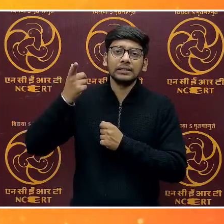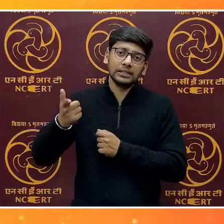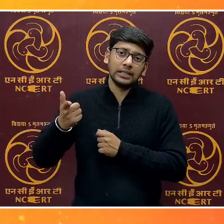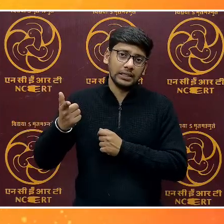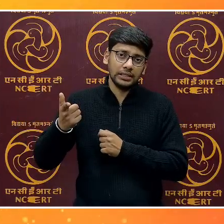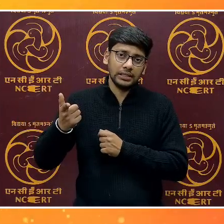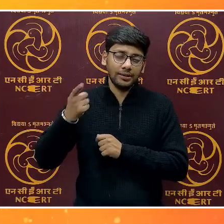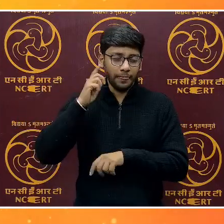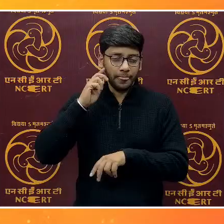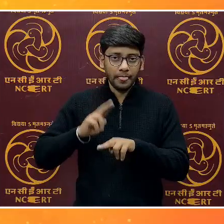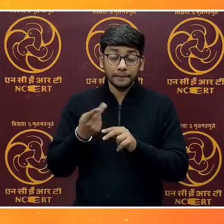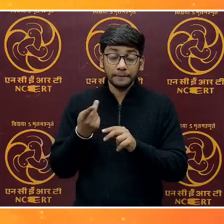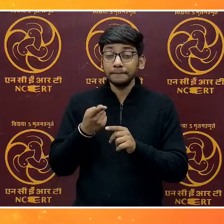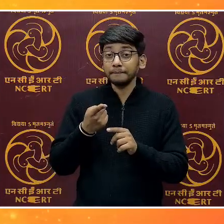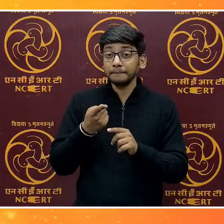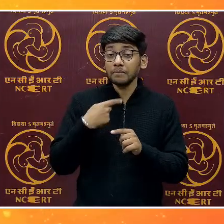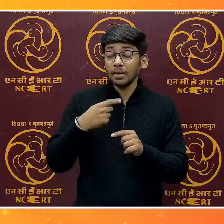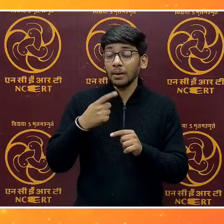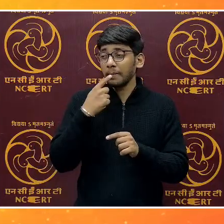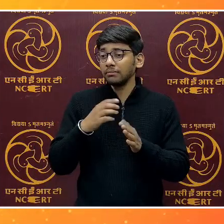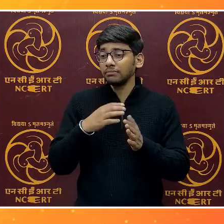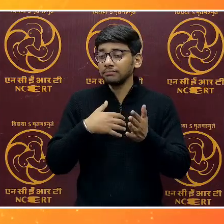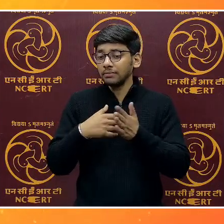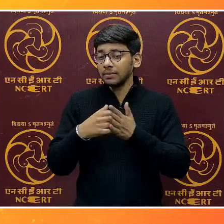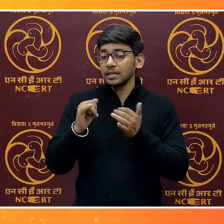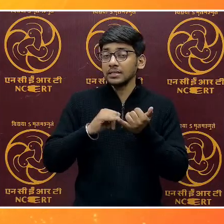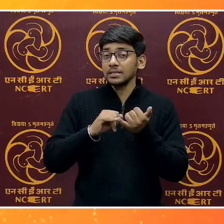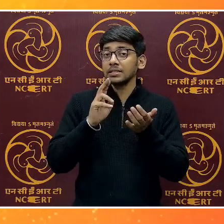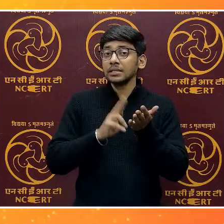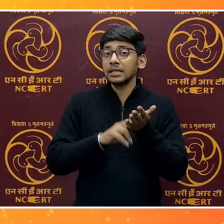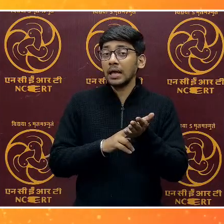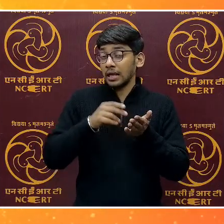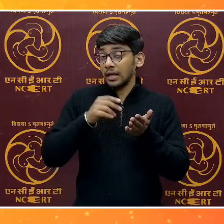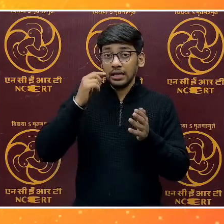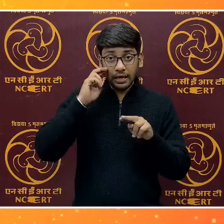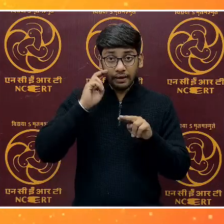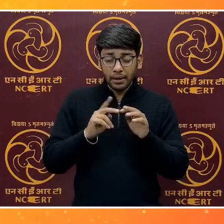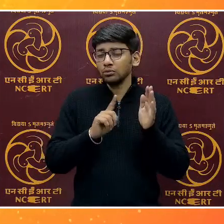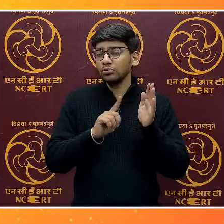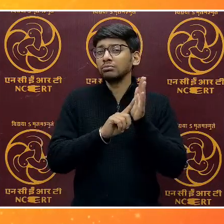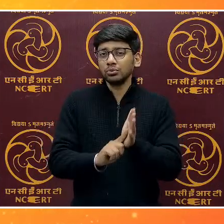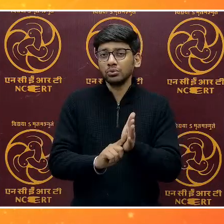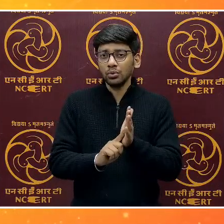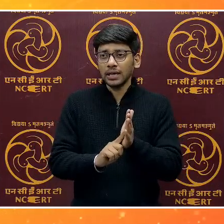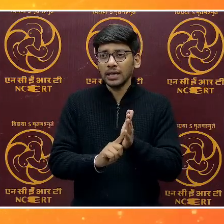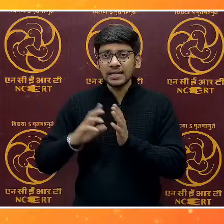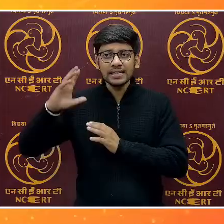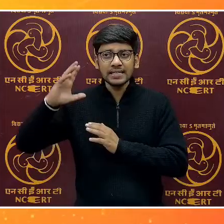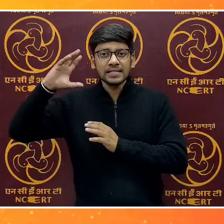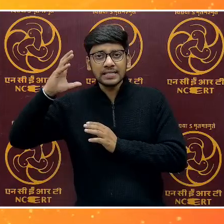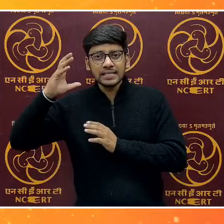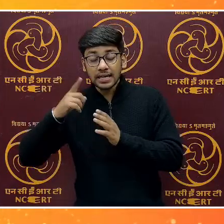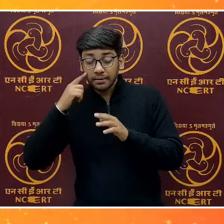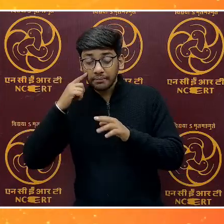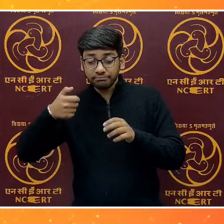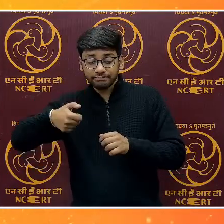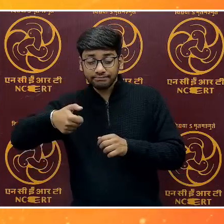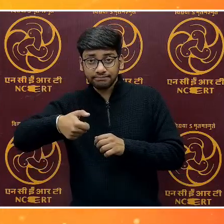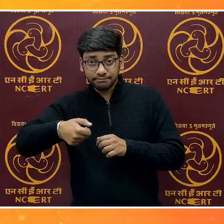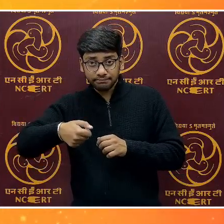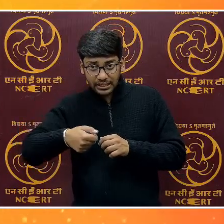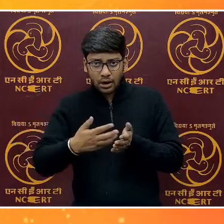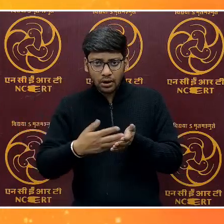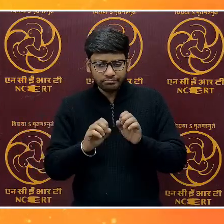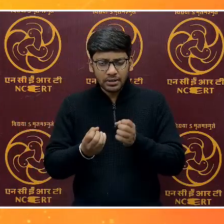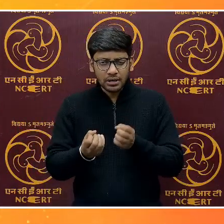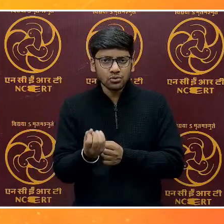coming to India here. So, Okay. I can spot India here and I am showing the sun's light on India. Will it be a